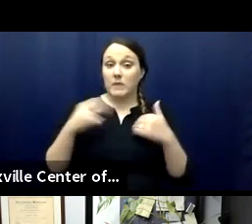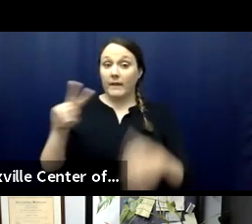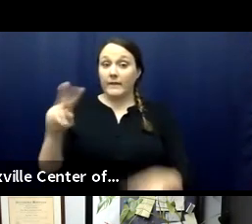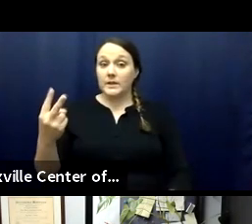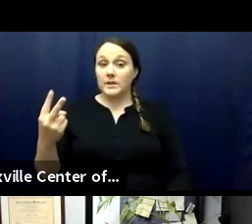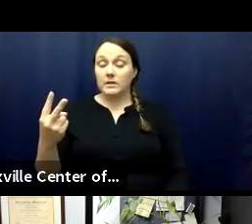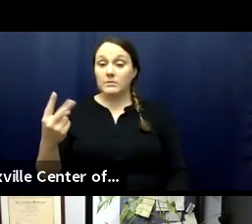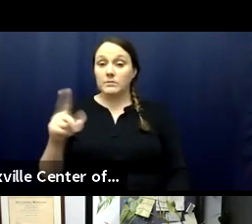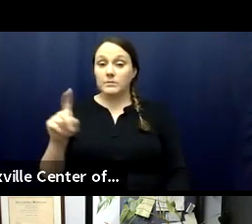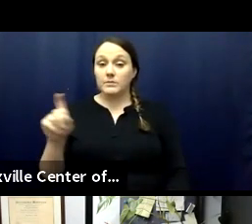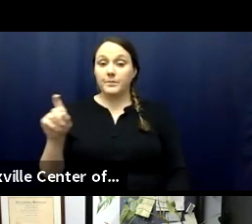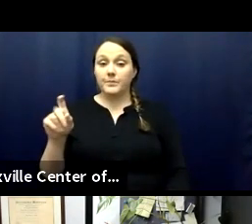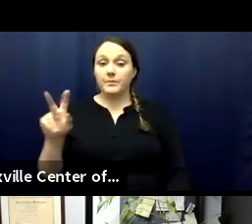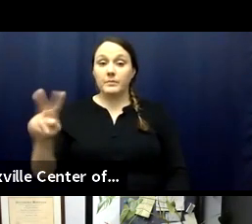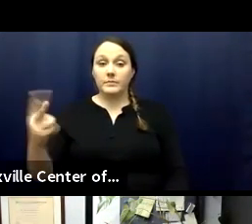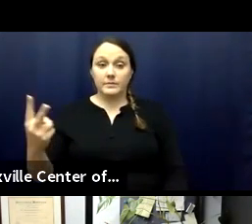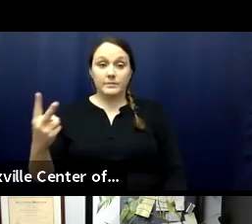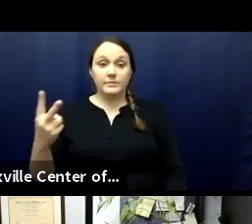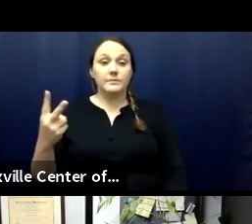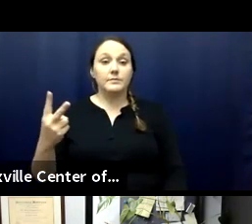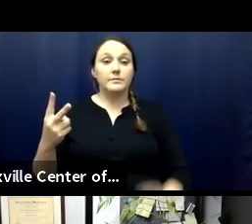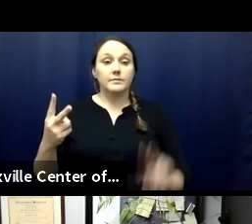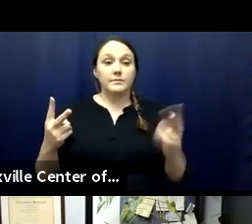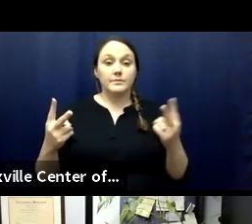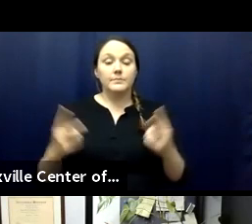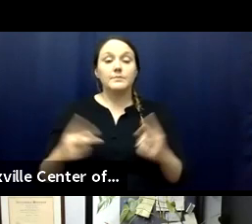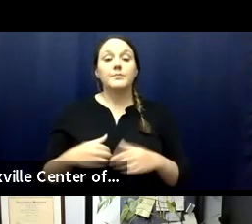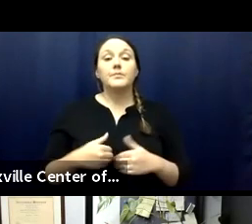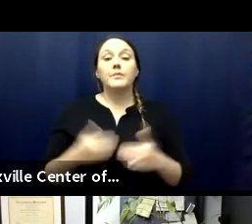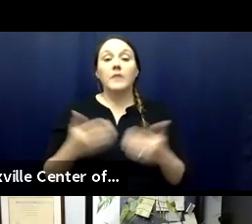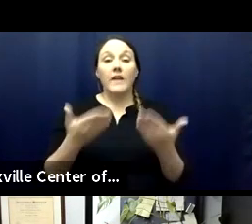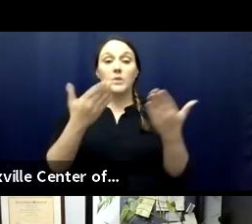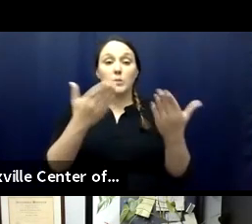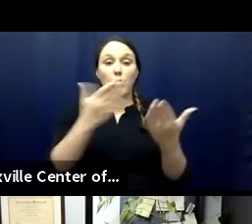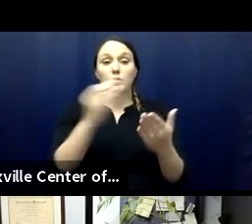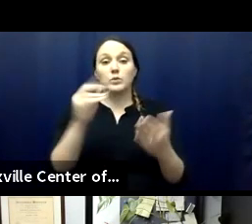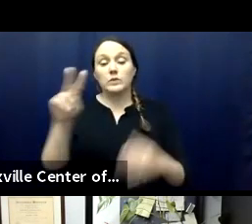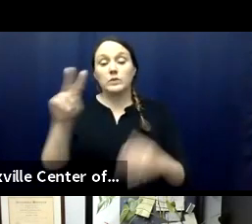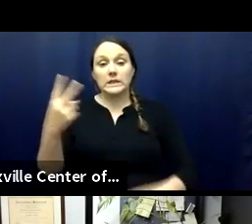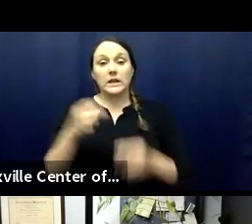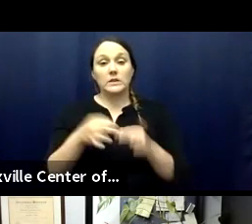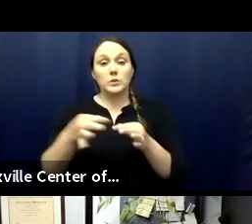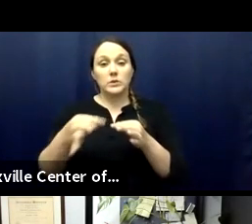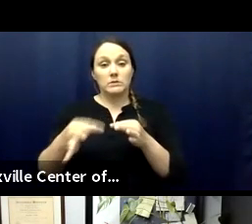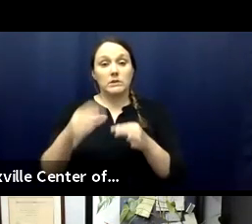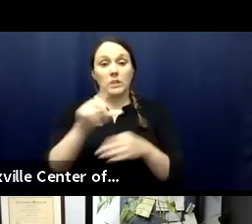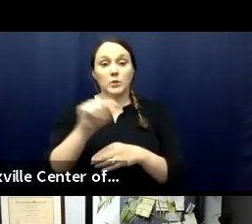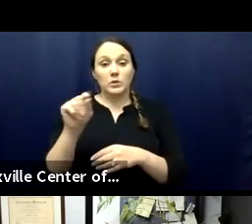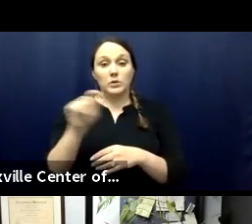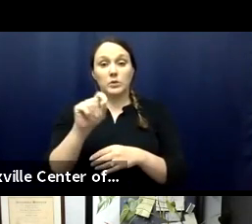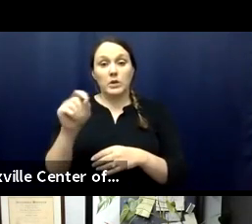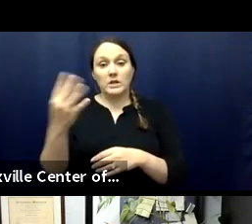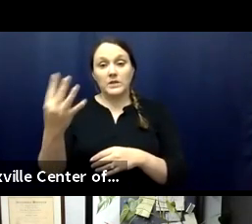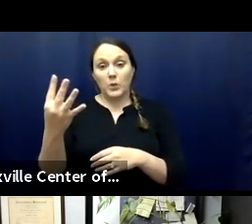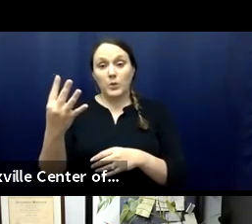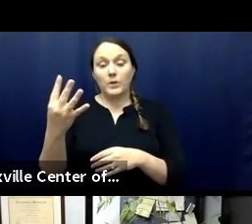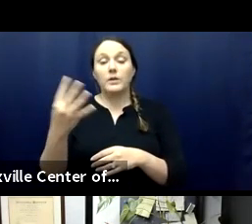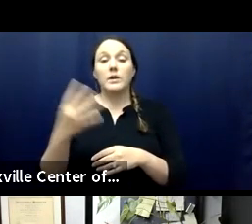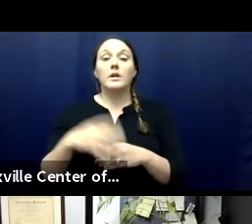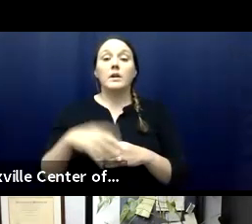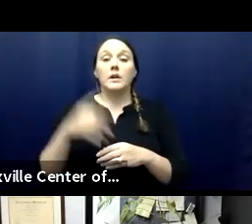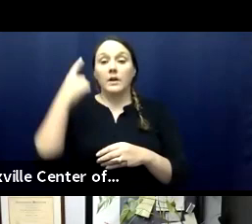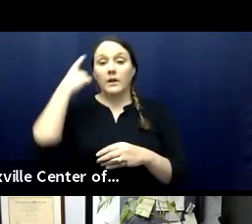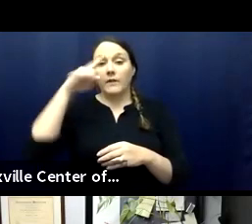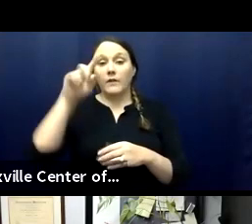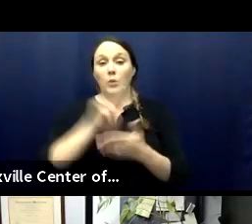motion? Second. Second. We have a motion and a second to extend 2020-4 for